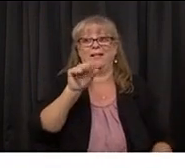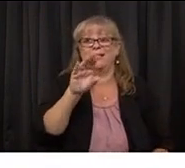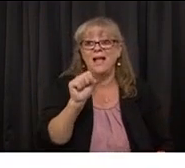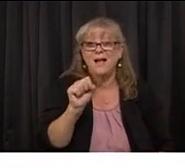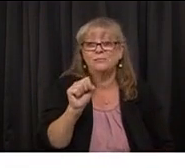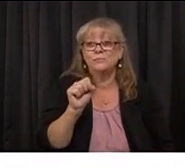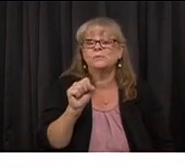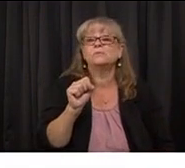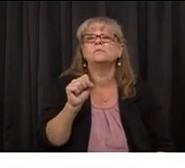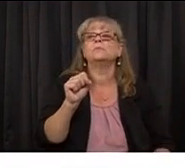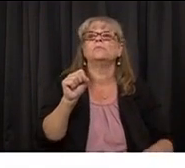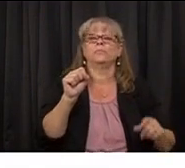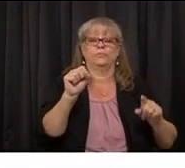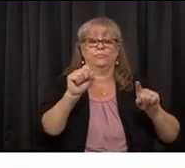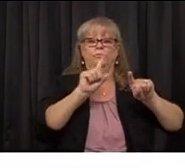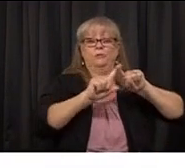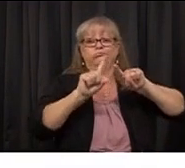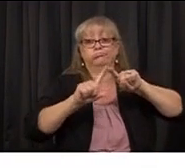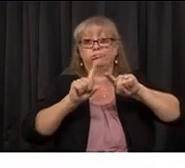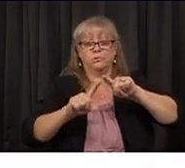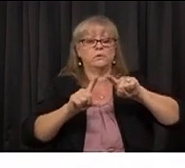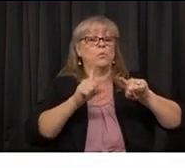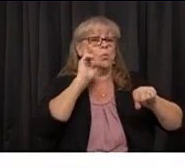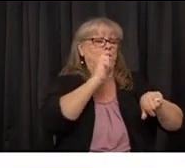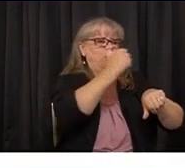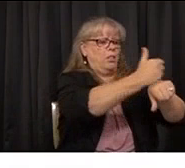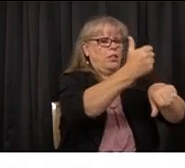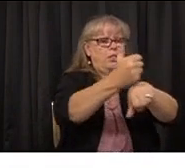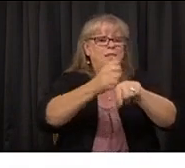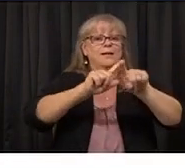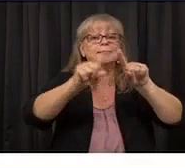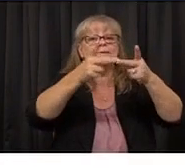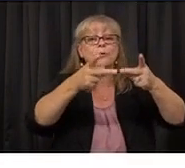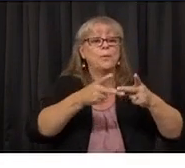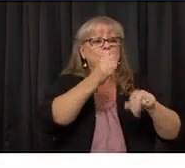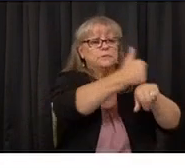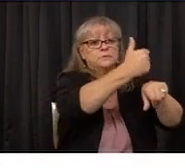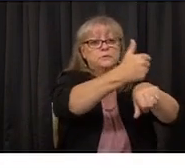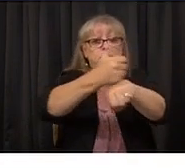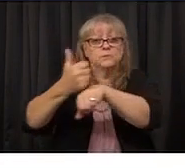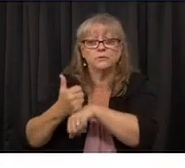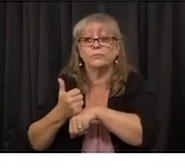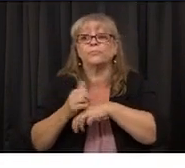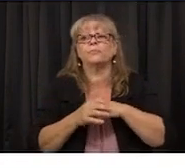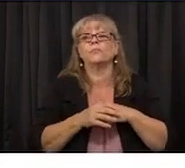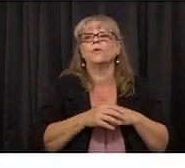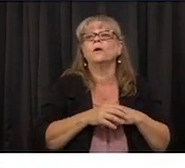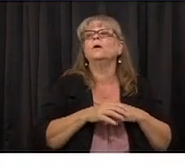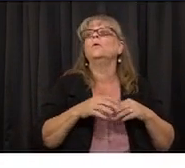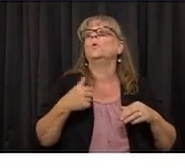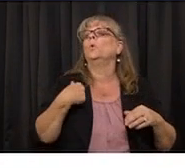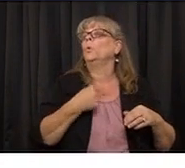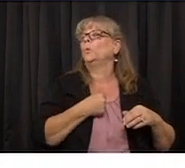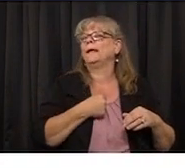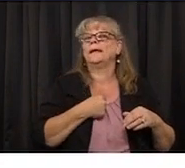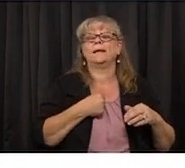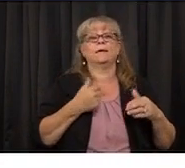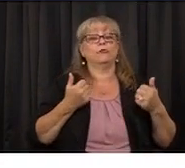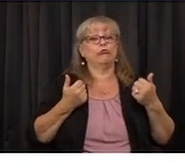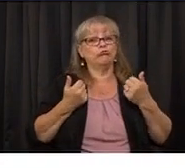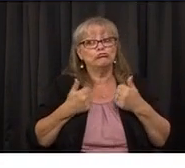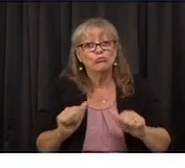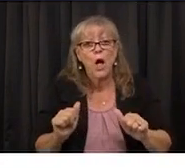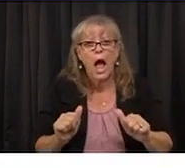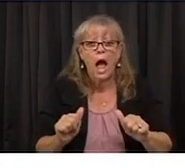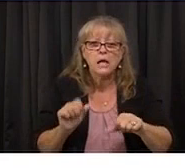supplies, because when one goes away, we have another. And there's been everything from interference and